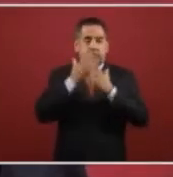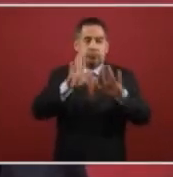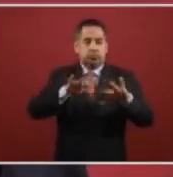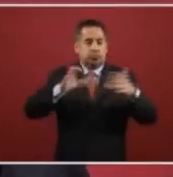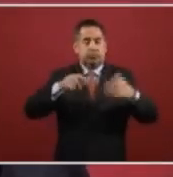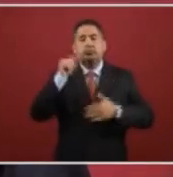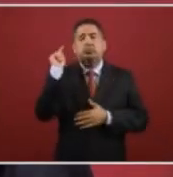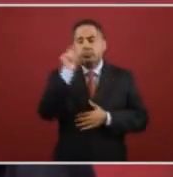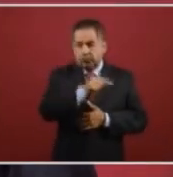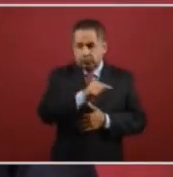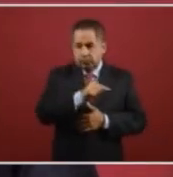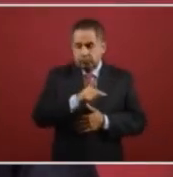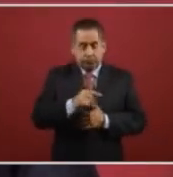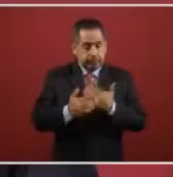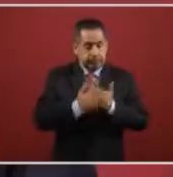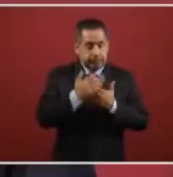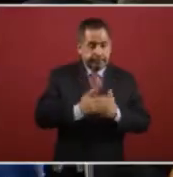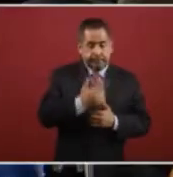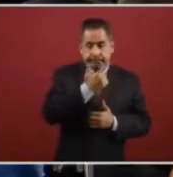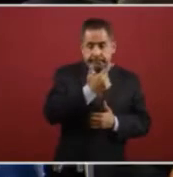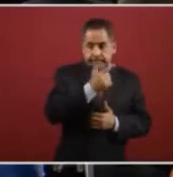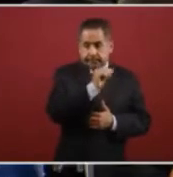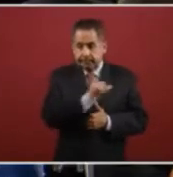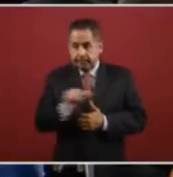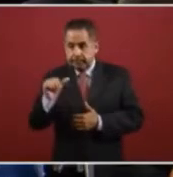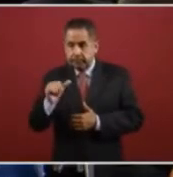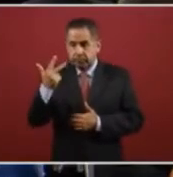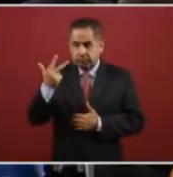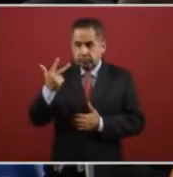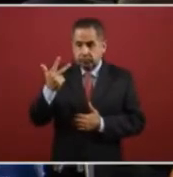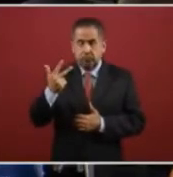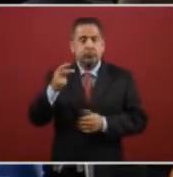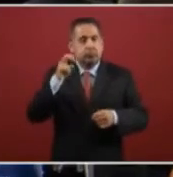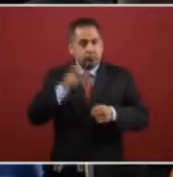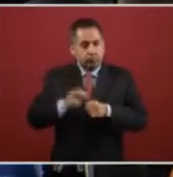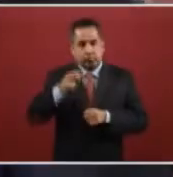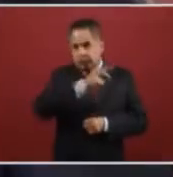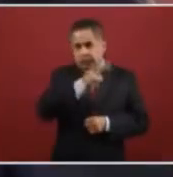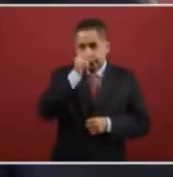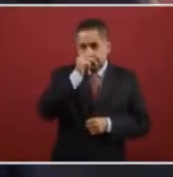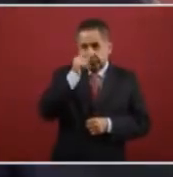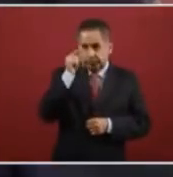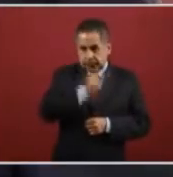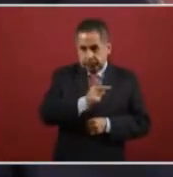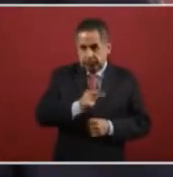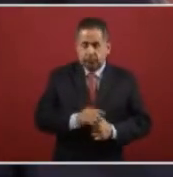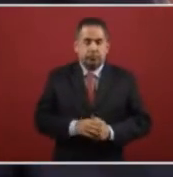And then the conference of the press from 7 to 8 in Hermosillo.